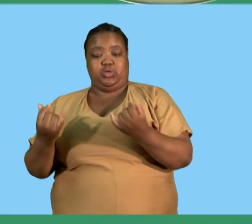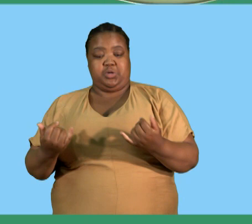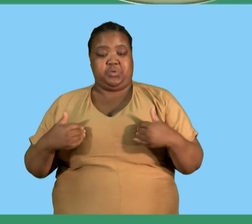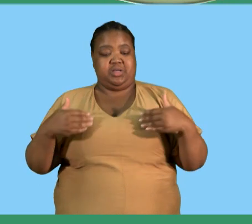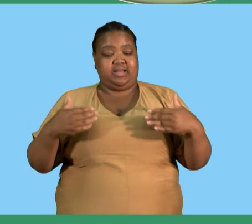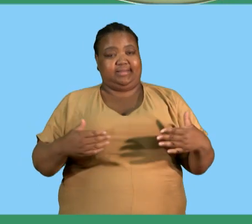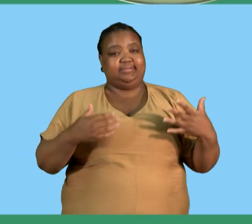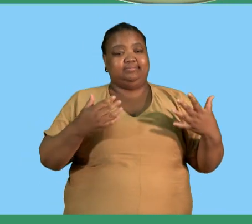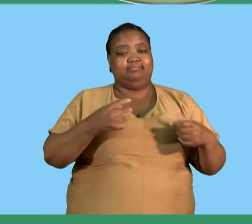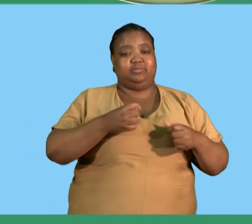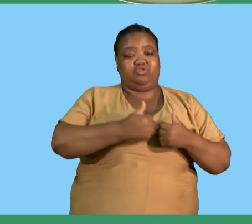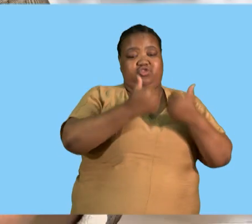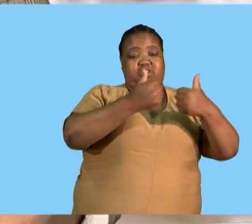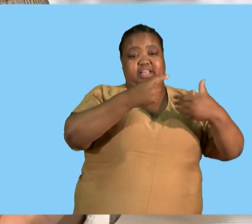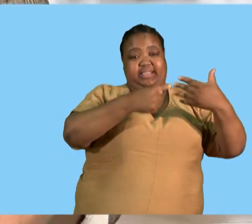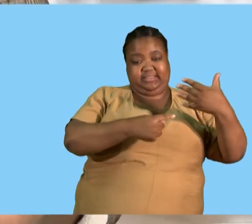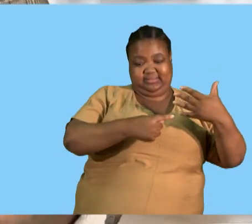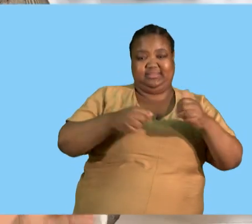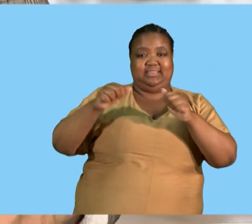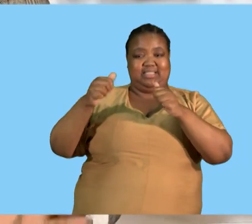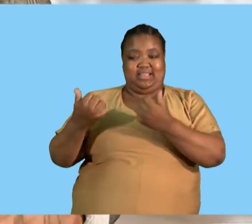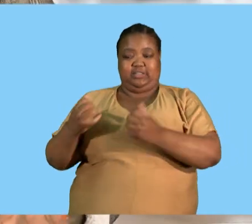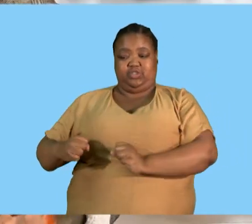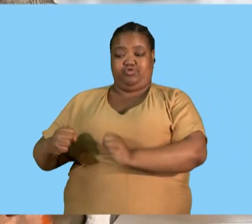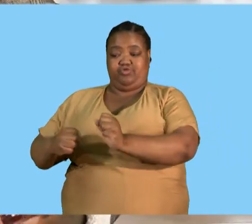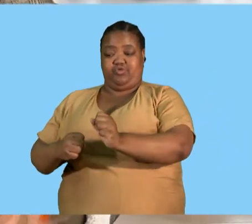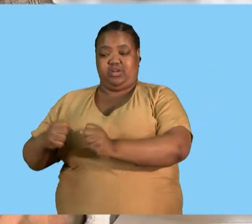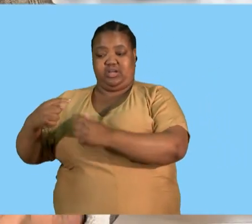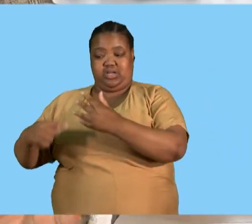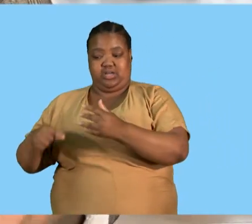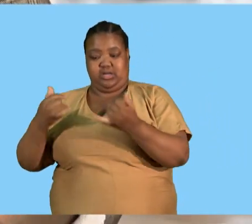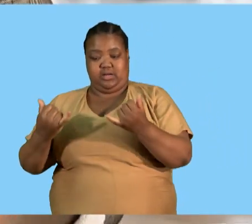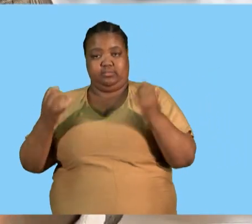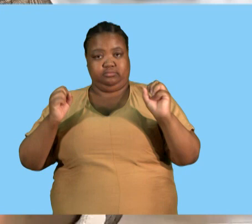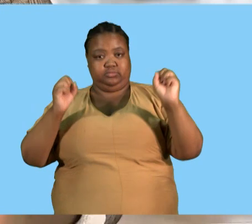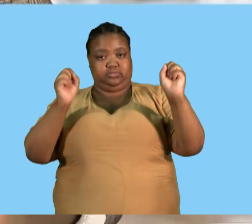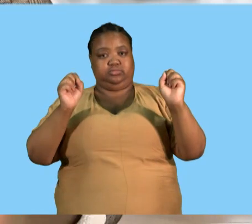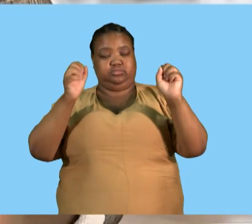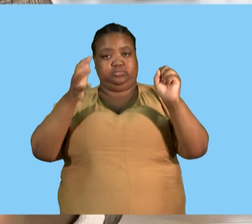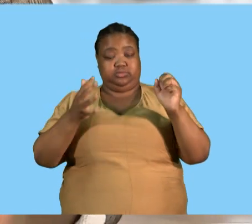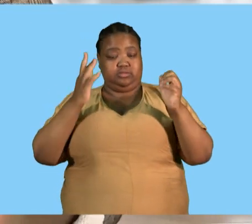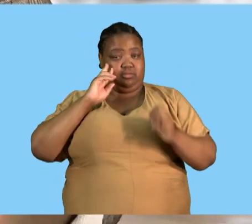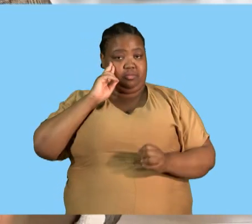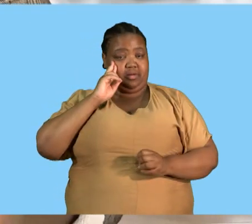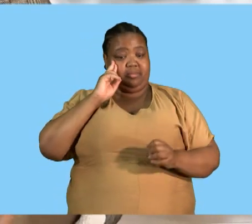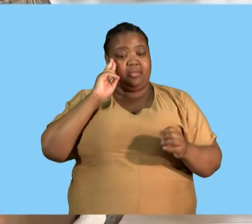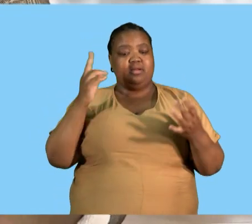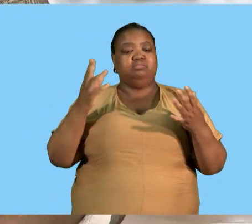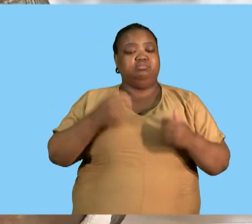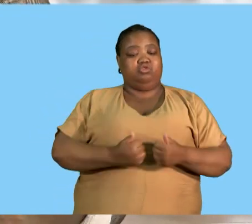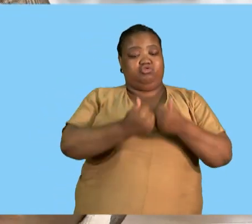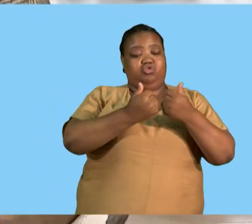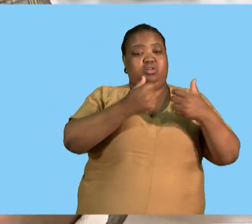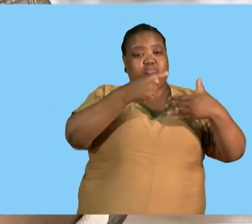the strategies. Now, you mustn't forget, for every challenge, there is a strategy. As a business, we have to recommend strategies.